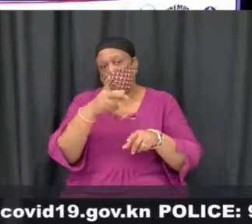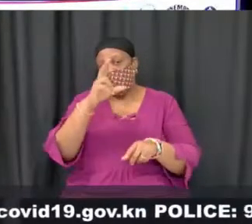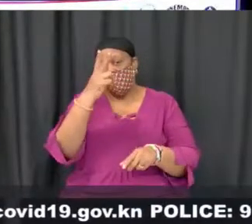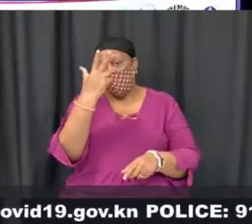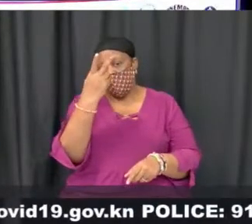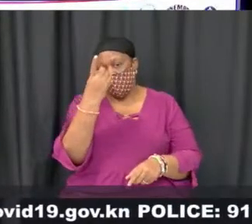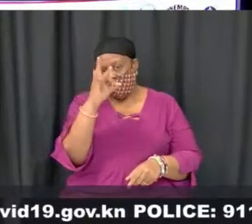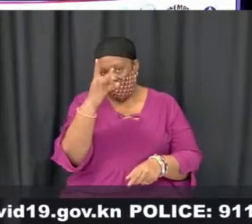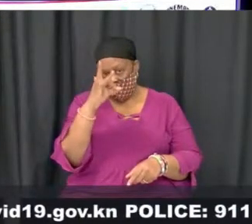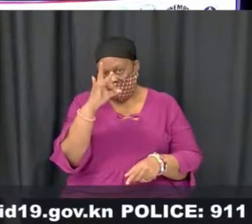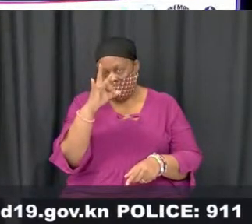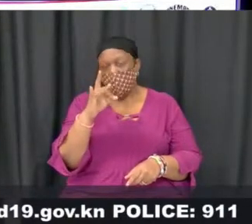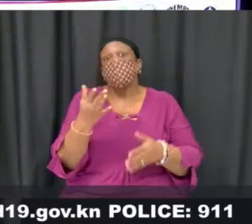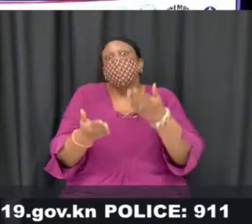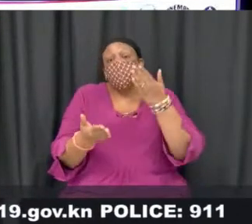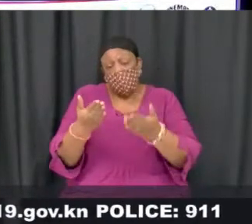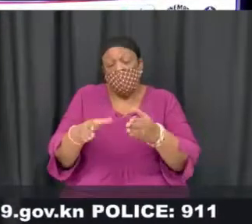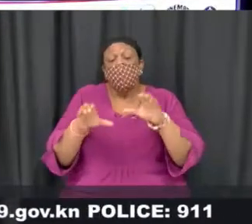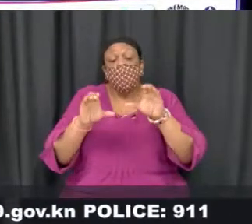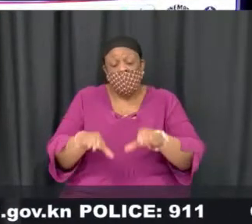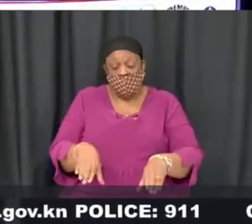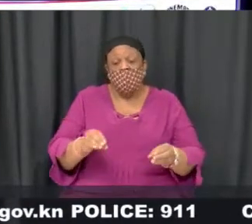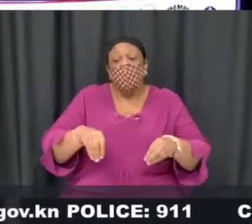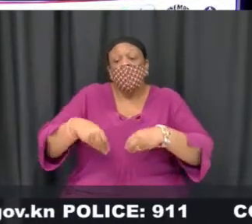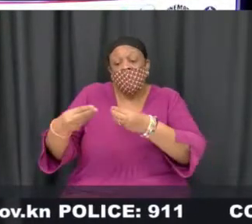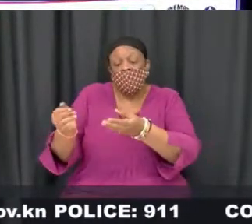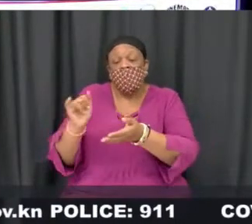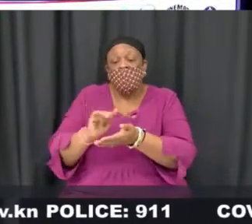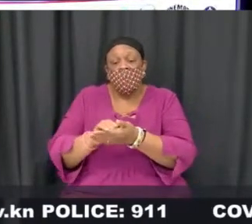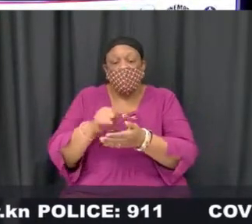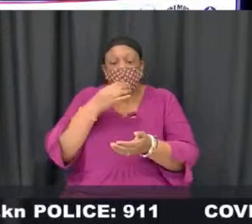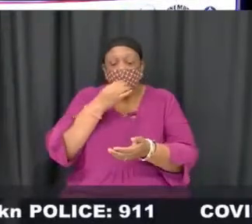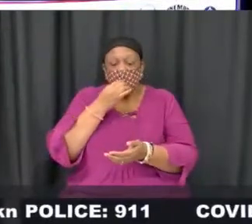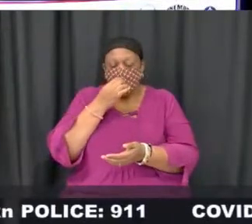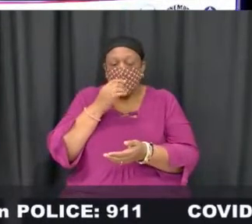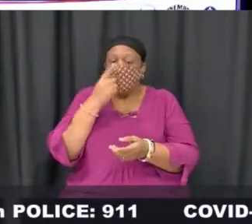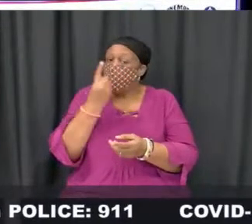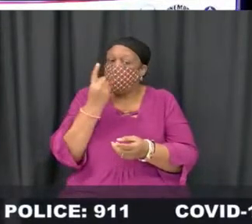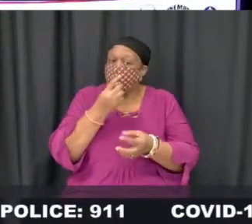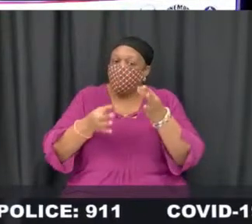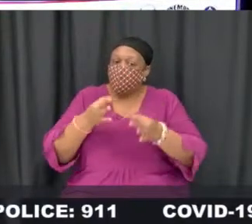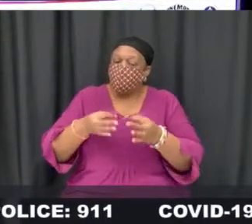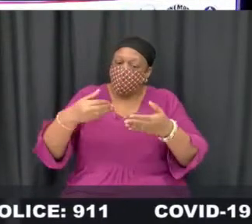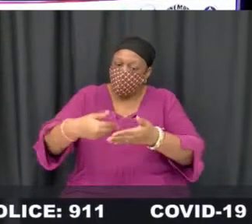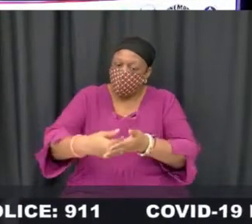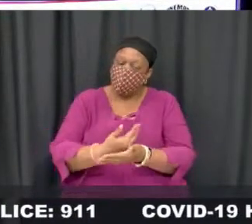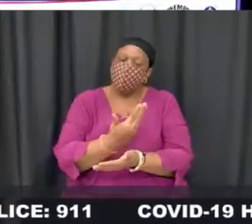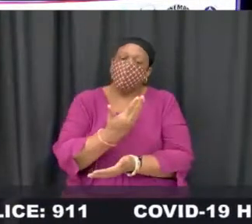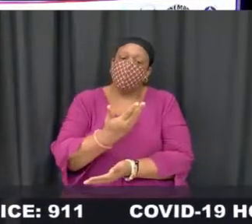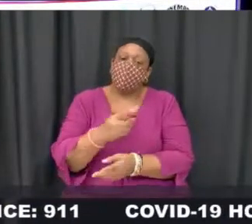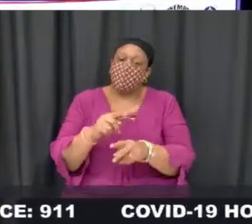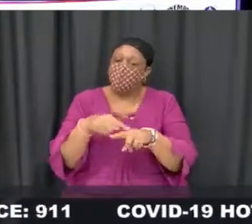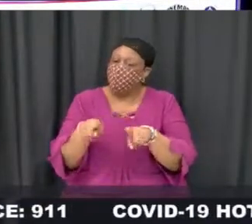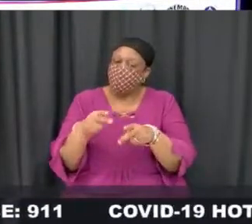threshold of immunization even higher so that we can open up safely and absorb more risk.